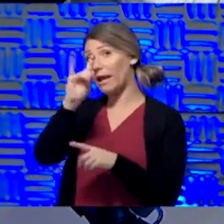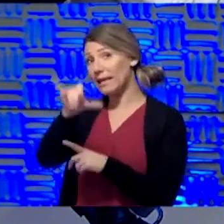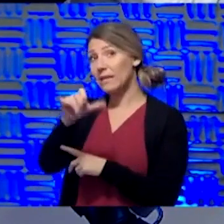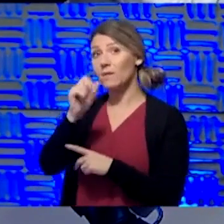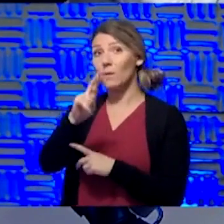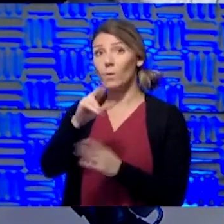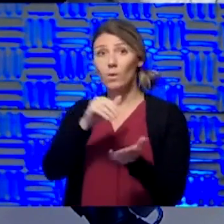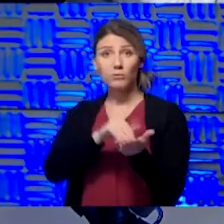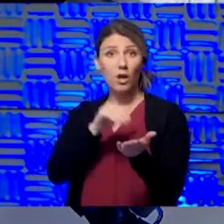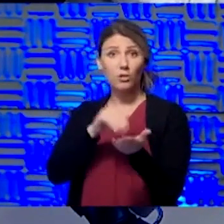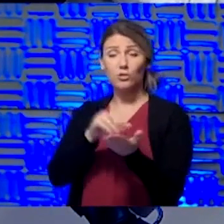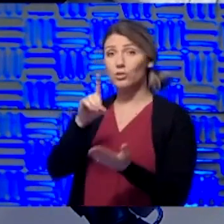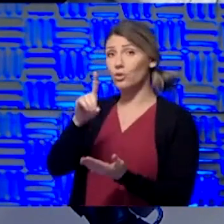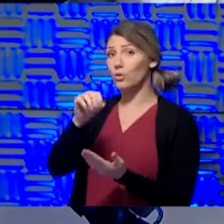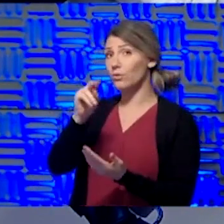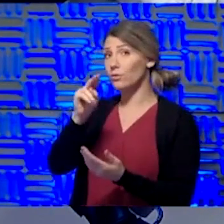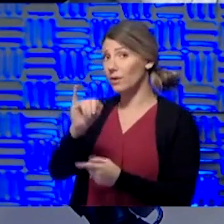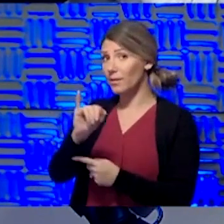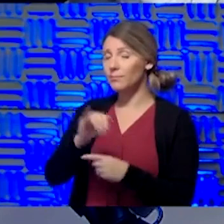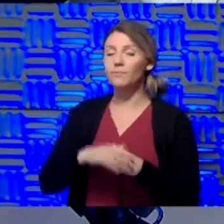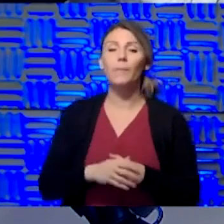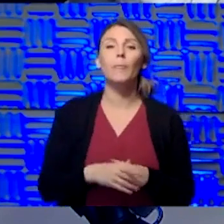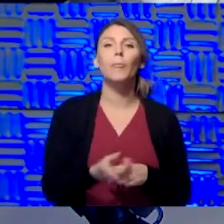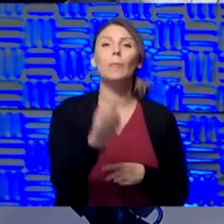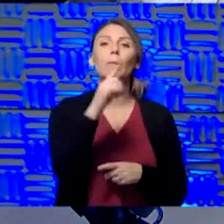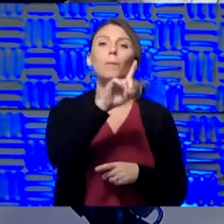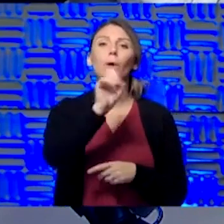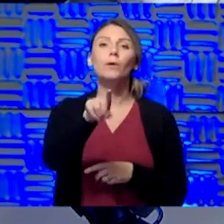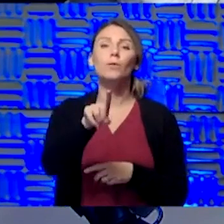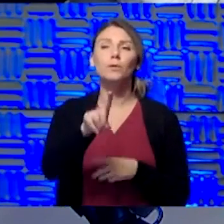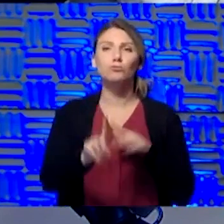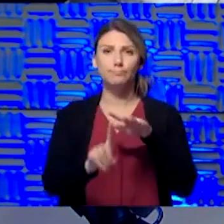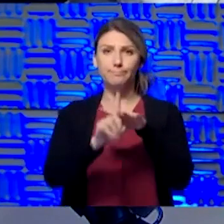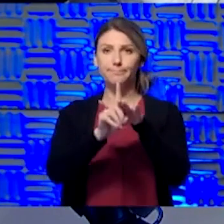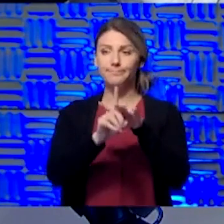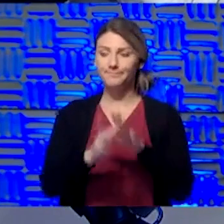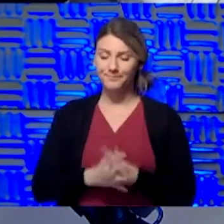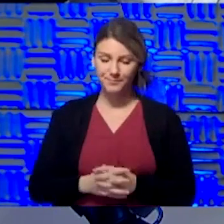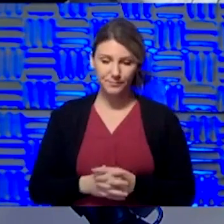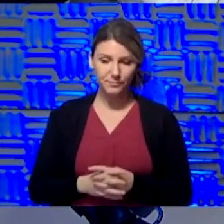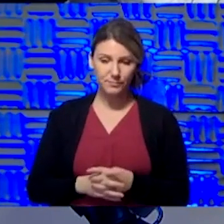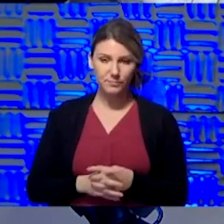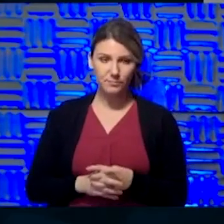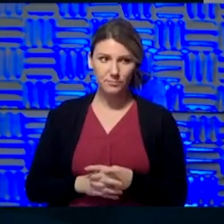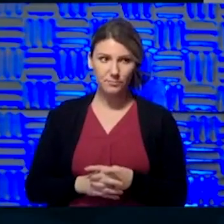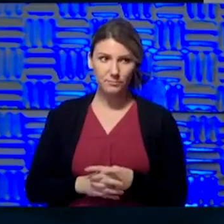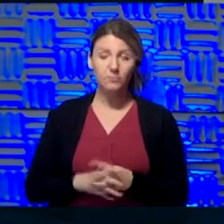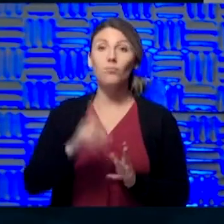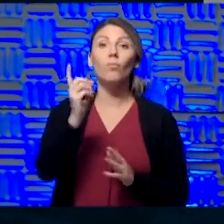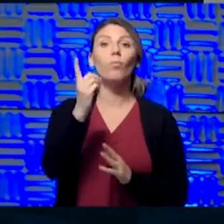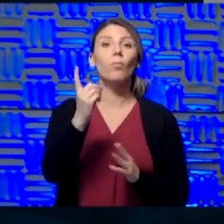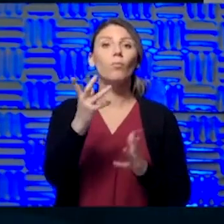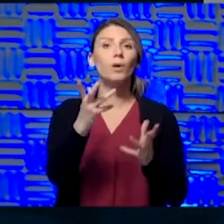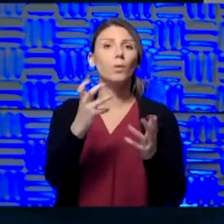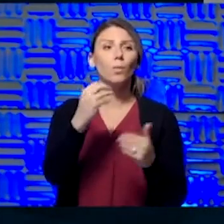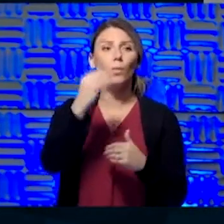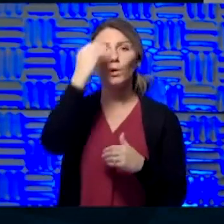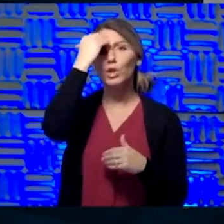Dendy? There was one question that came in. Somebody was wanting to